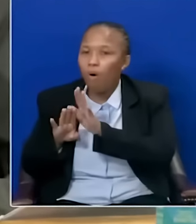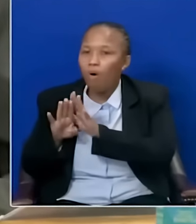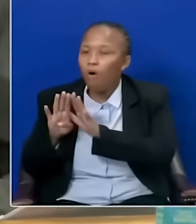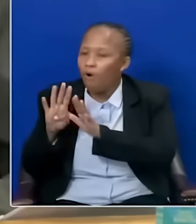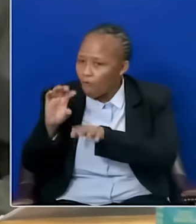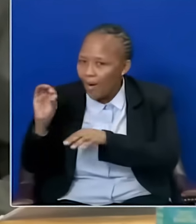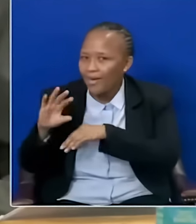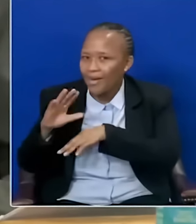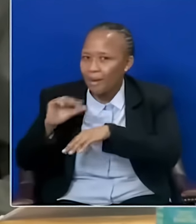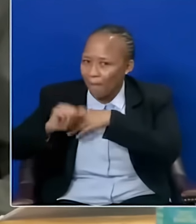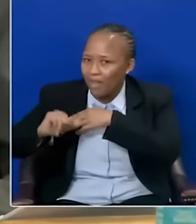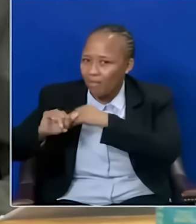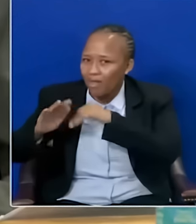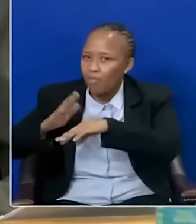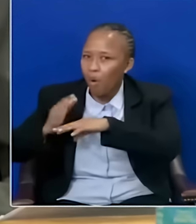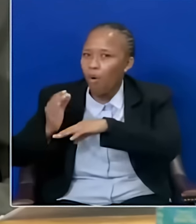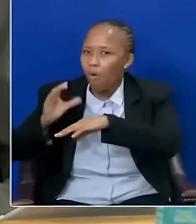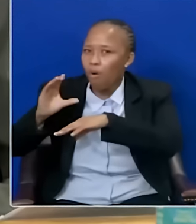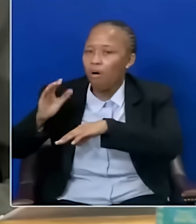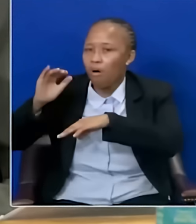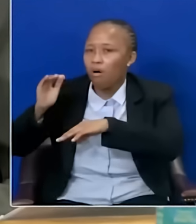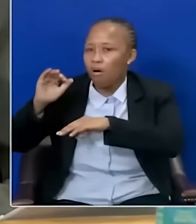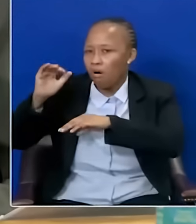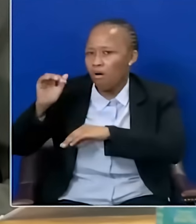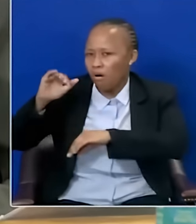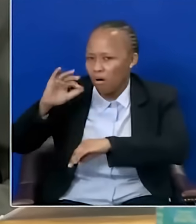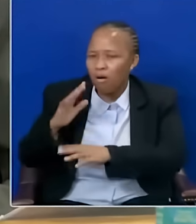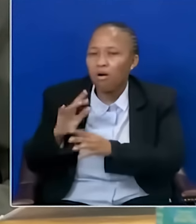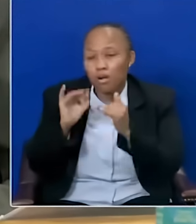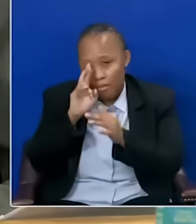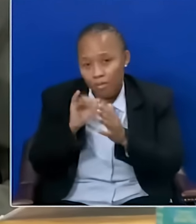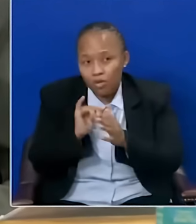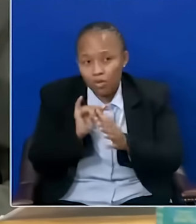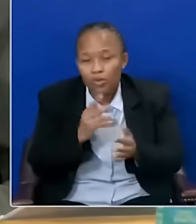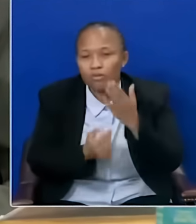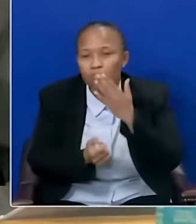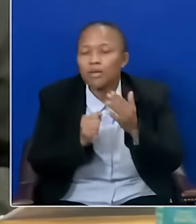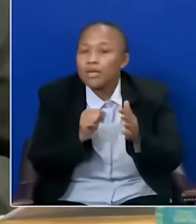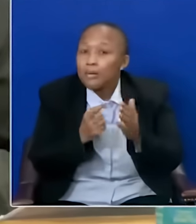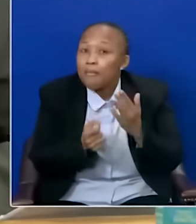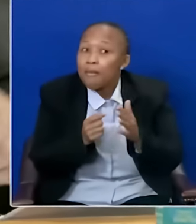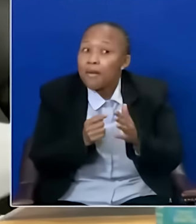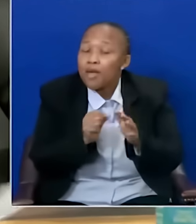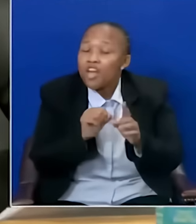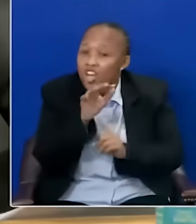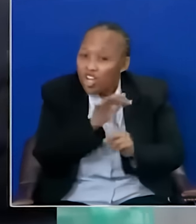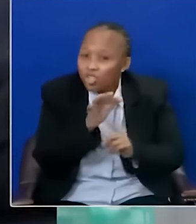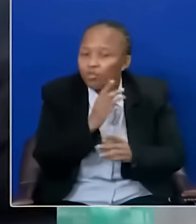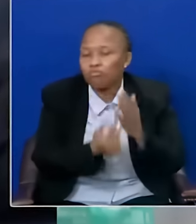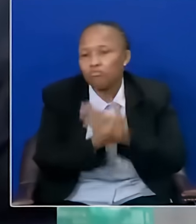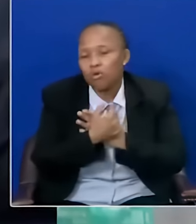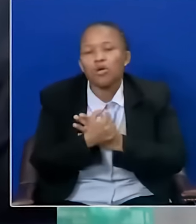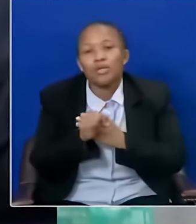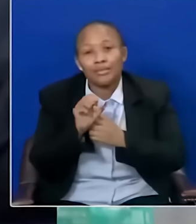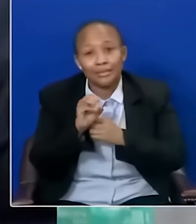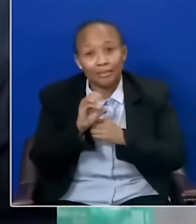acquisition, which is what took place on 6 September 2024. That is correct, Commissioner. That is correct.